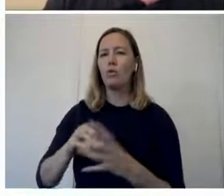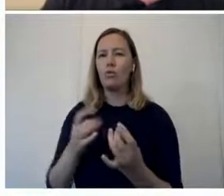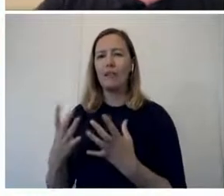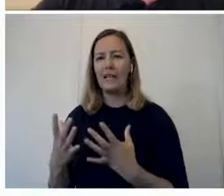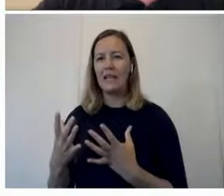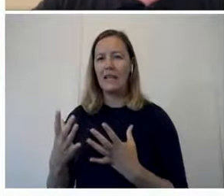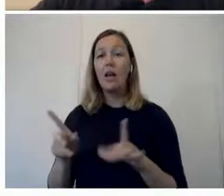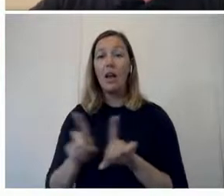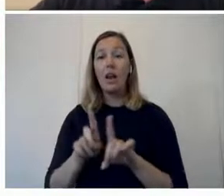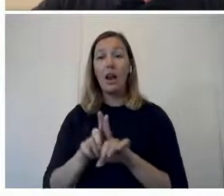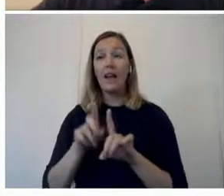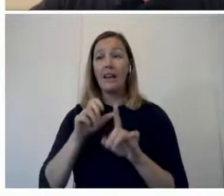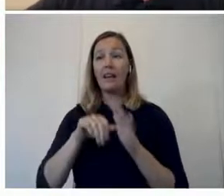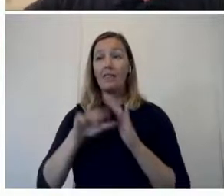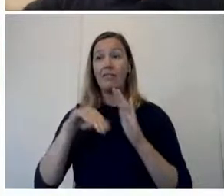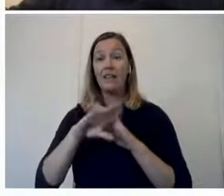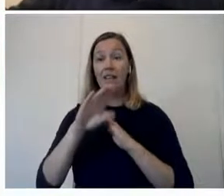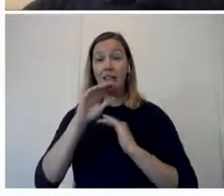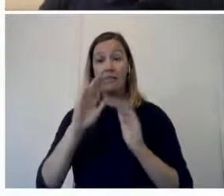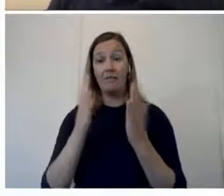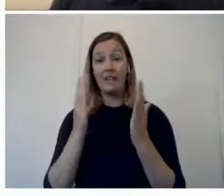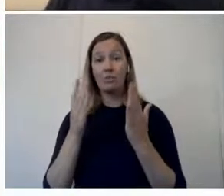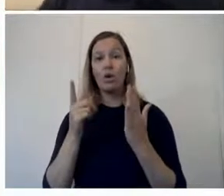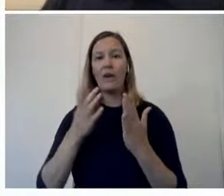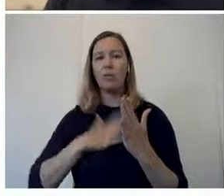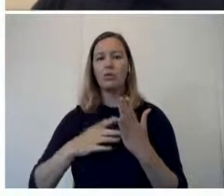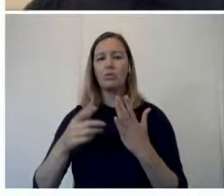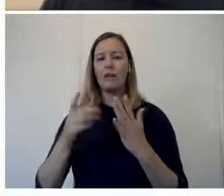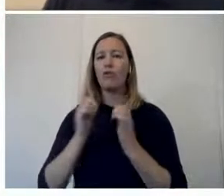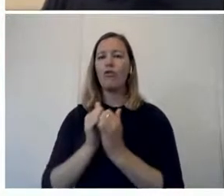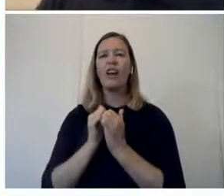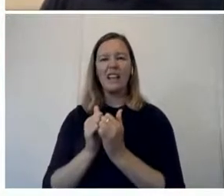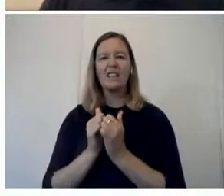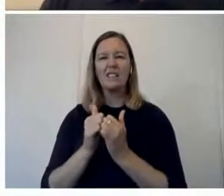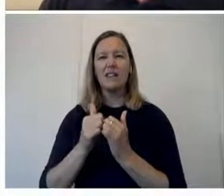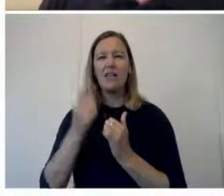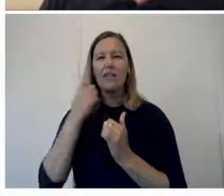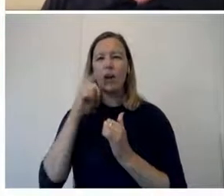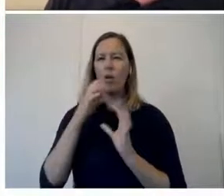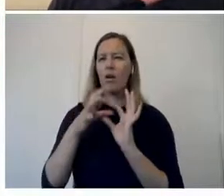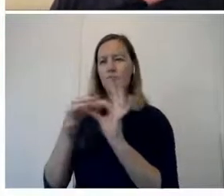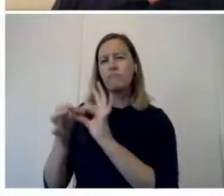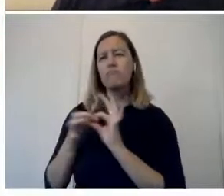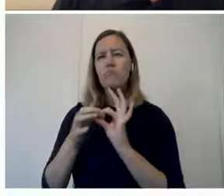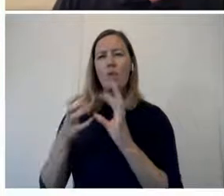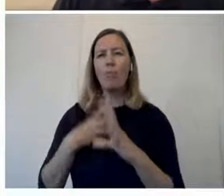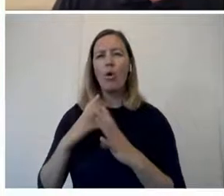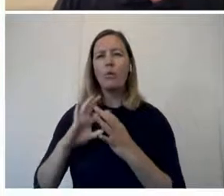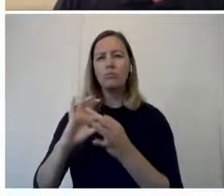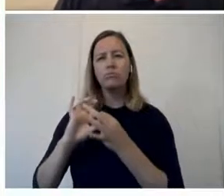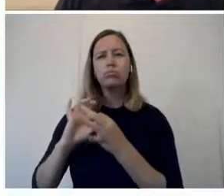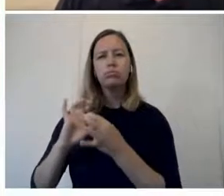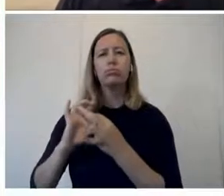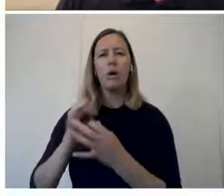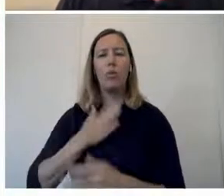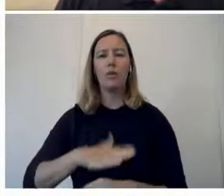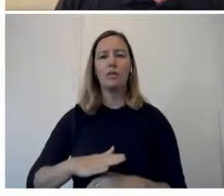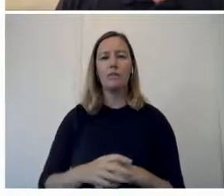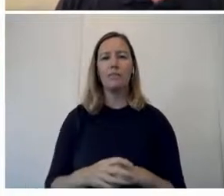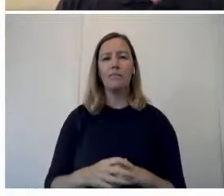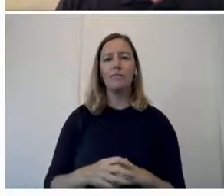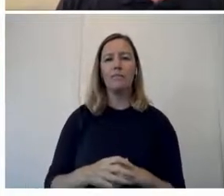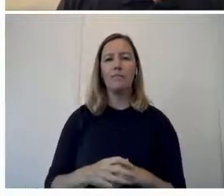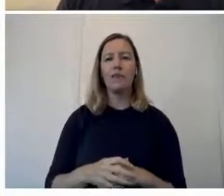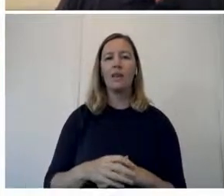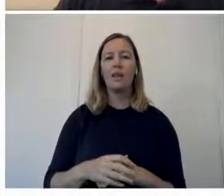literally want to be your friend, and they think you're going to chat to them, and you think you're going to, and we're all in it together. You know, in fact, they'd like you to ask for their